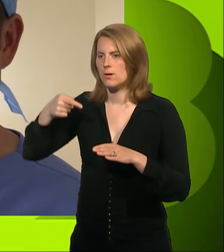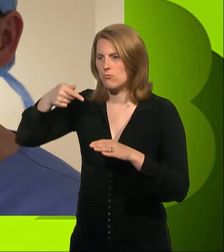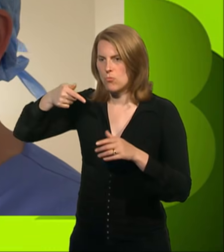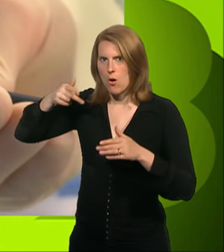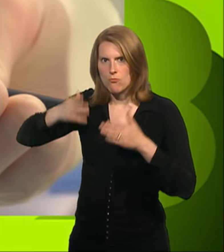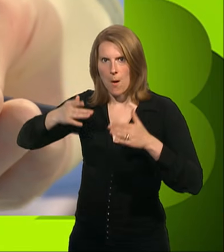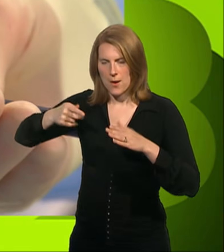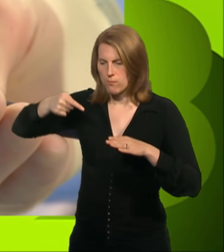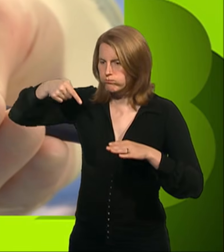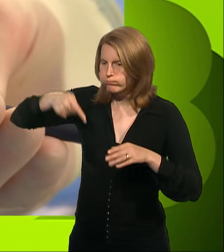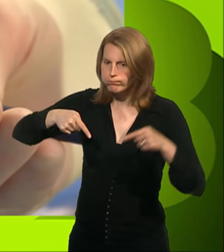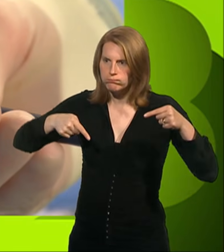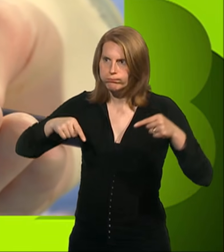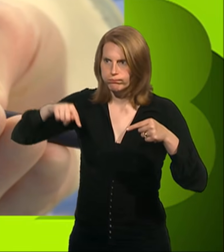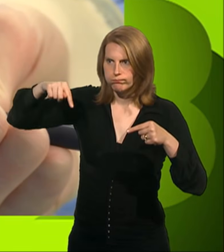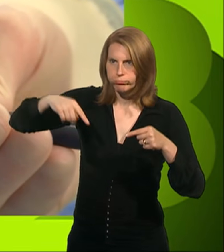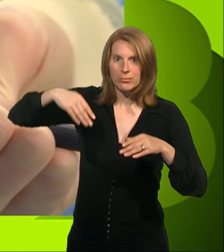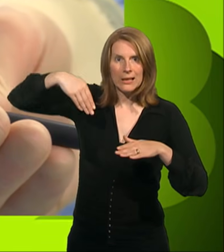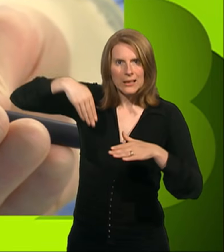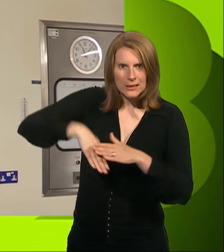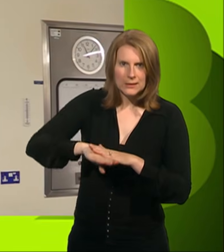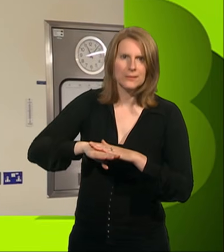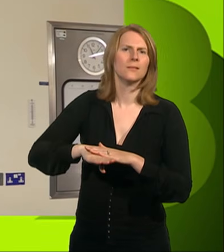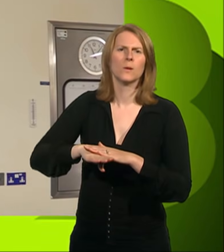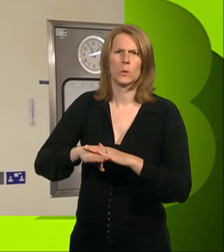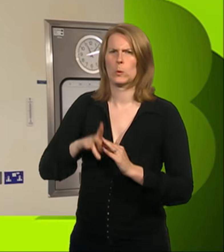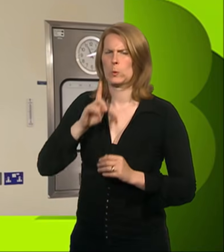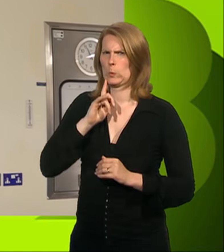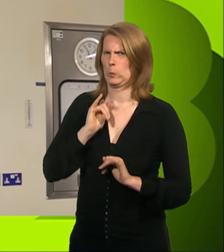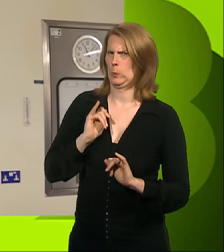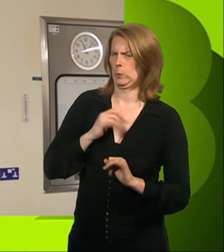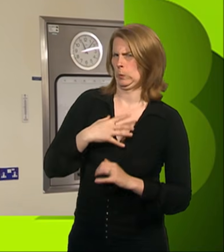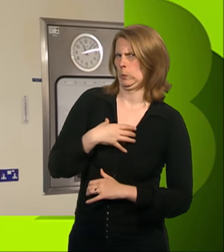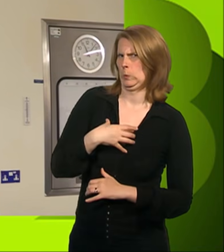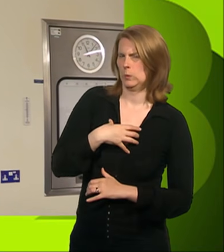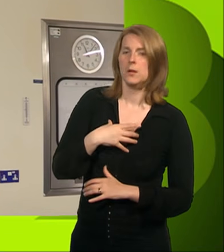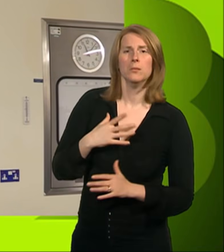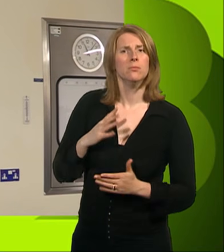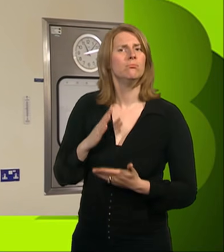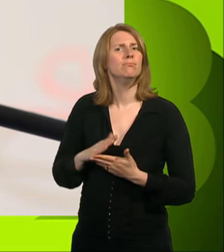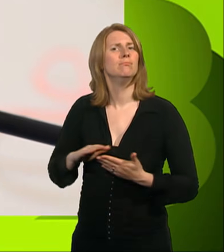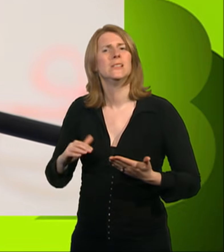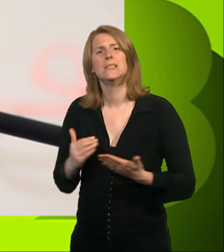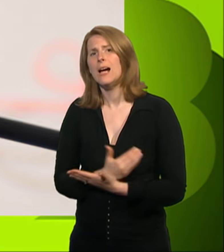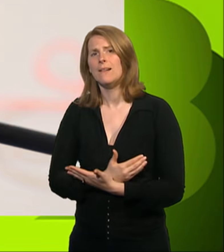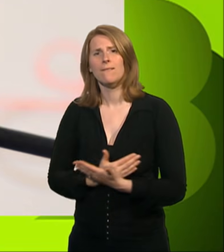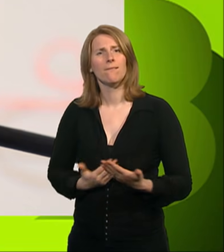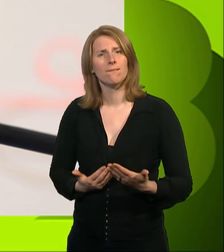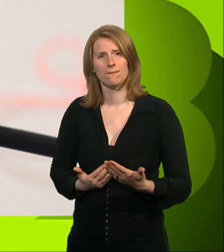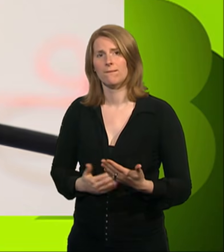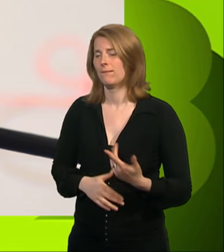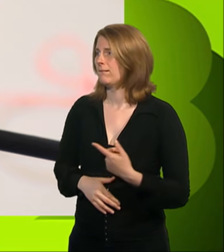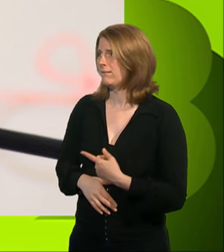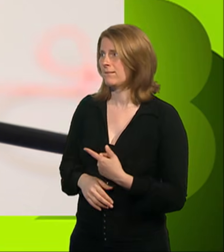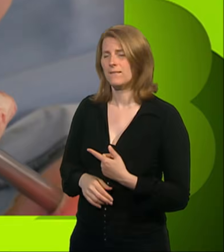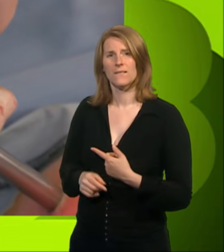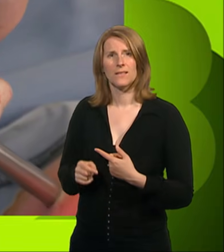actually very safe. The business end of the robot is that single pair of fingers that do this and